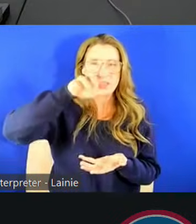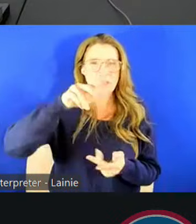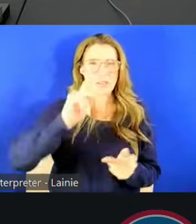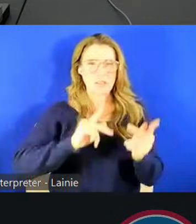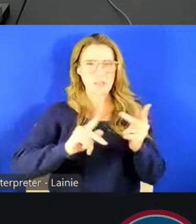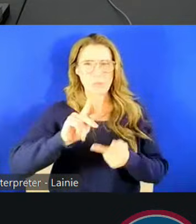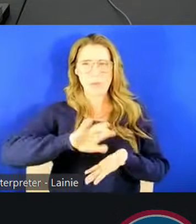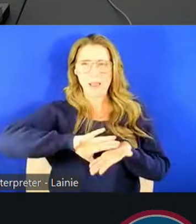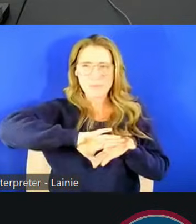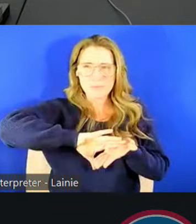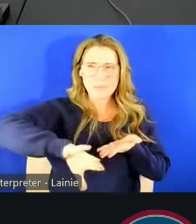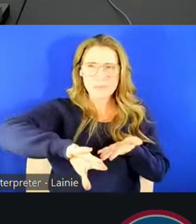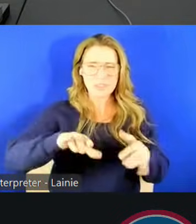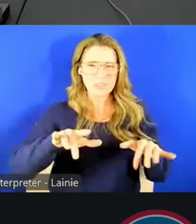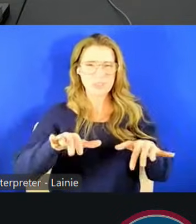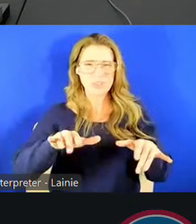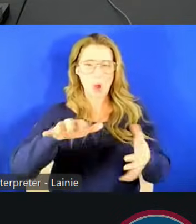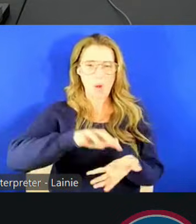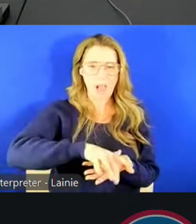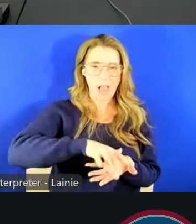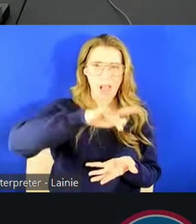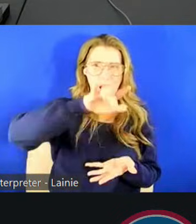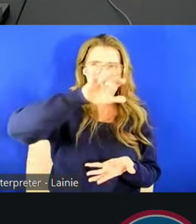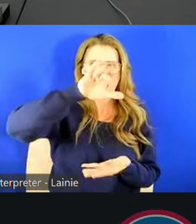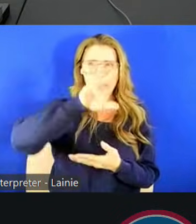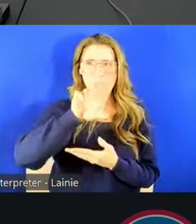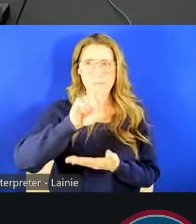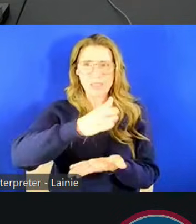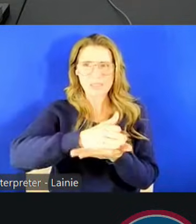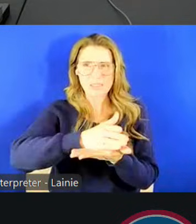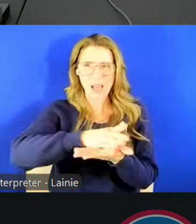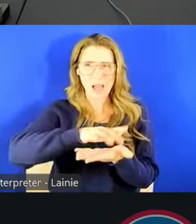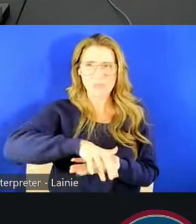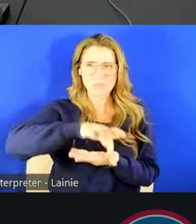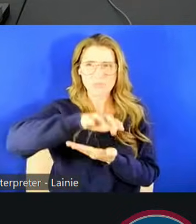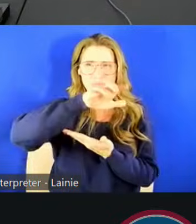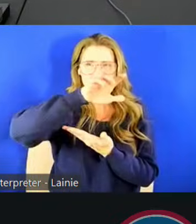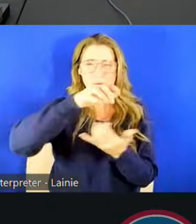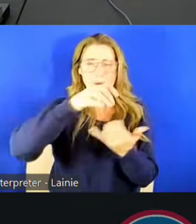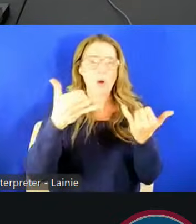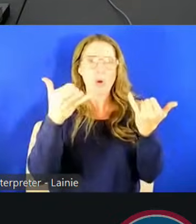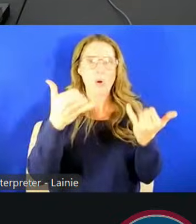stop or it just hasn't been cleared in the first place and there's ice there.